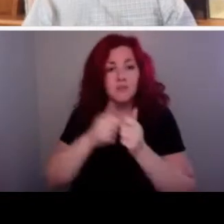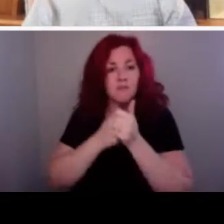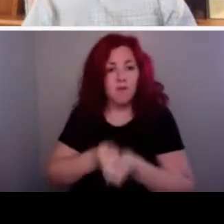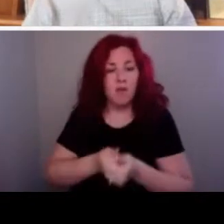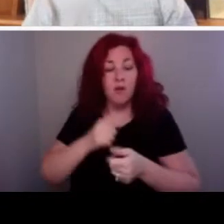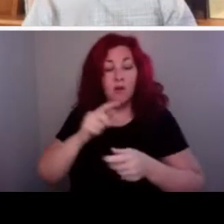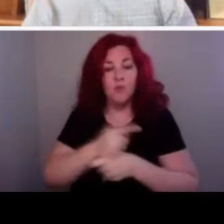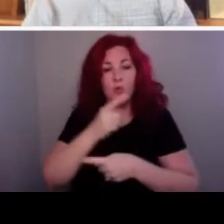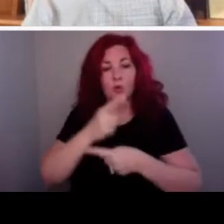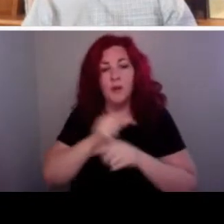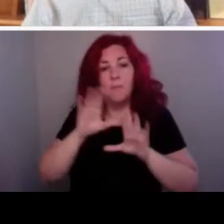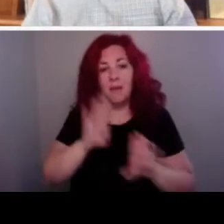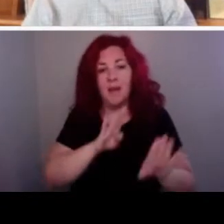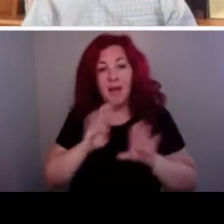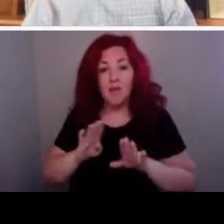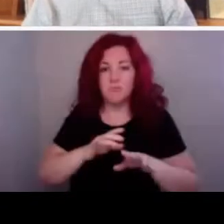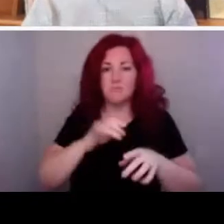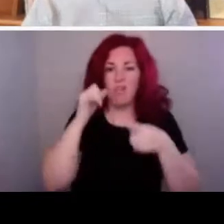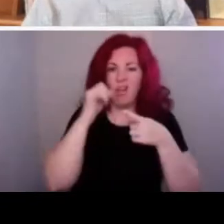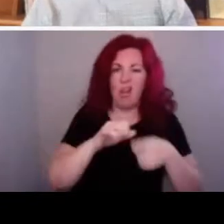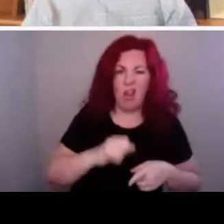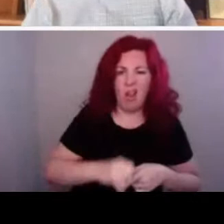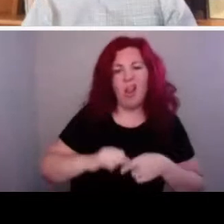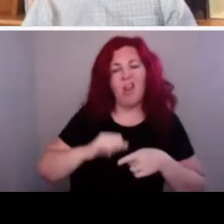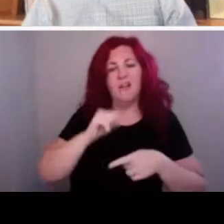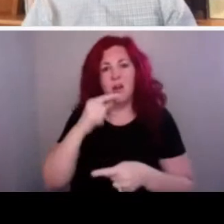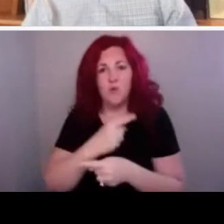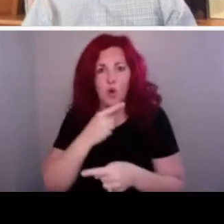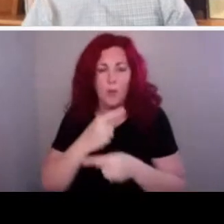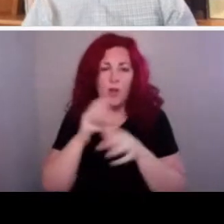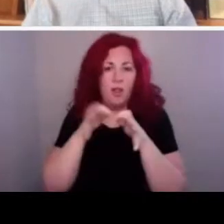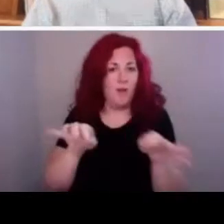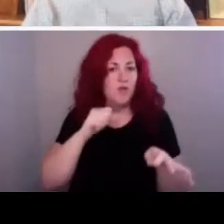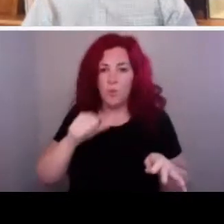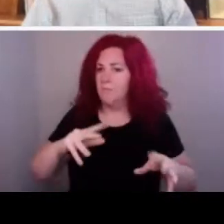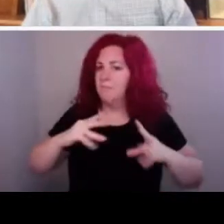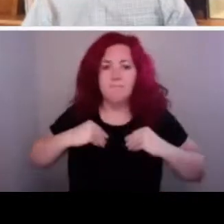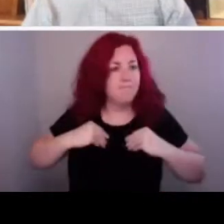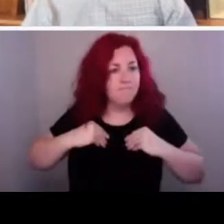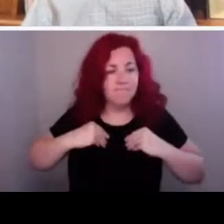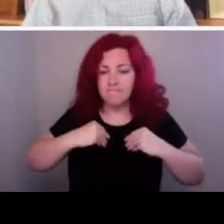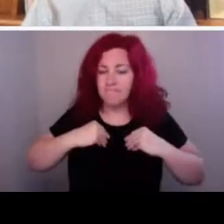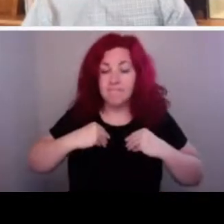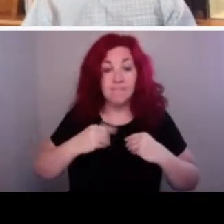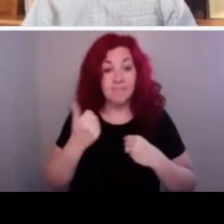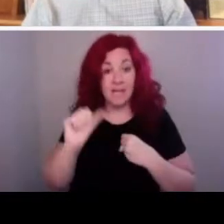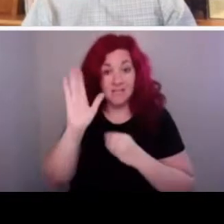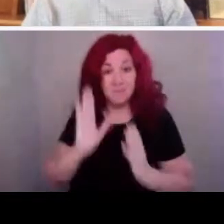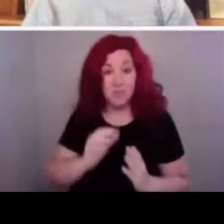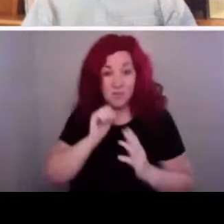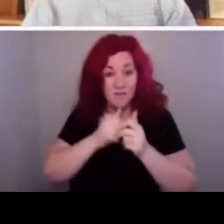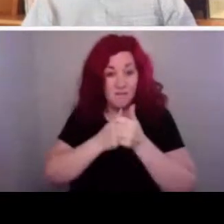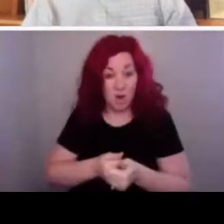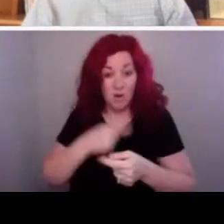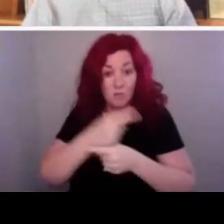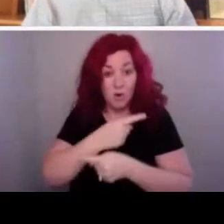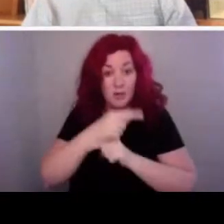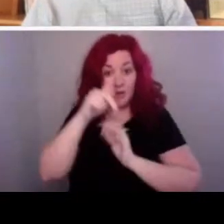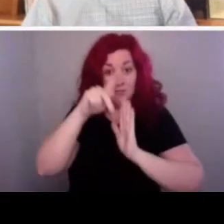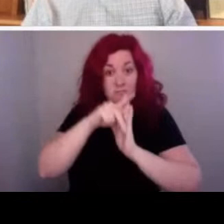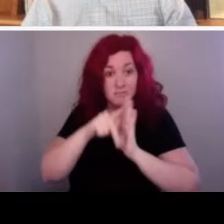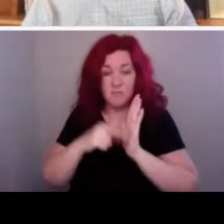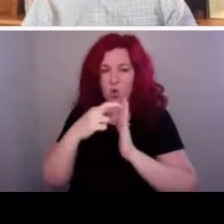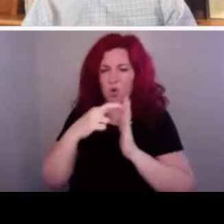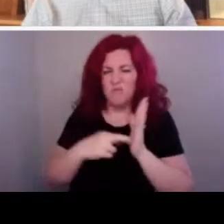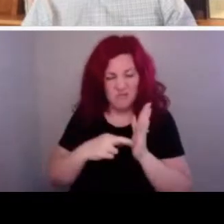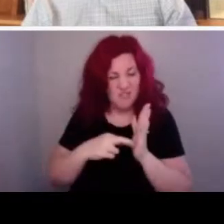appropriate language sal and or abusive language will not be tolerated any speaker failing to follow proper decorum or any other guidelines